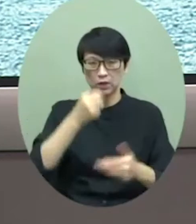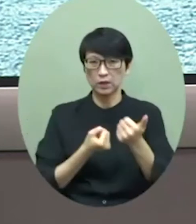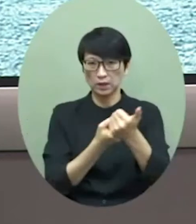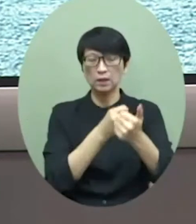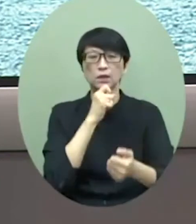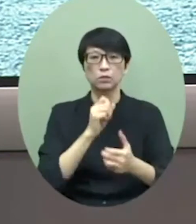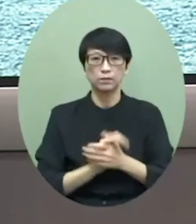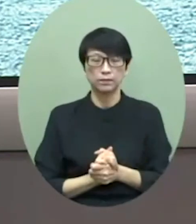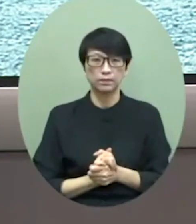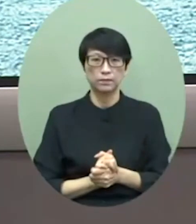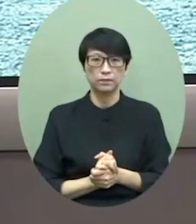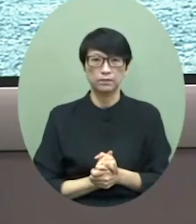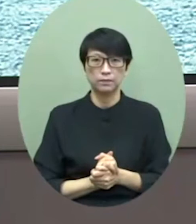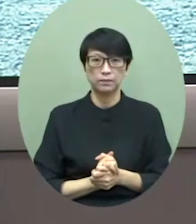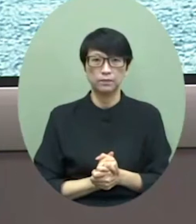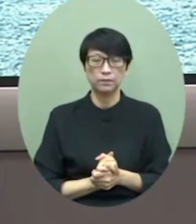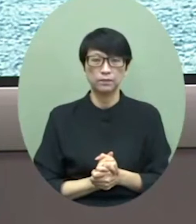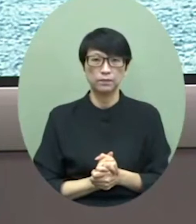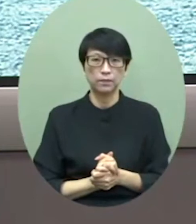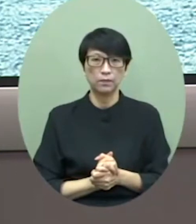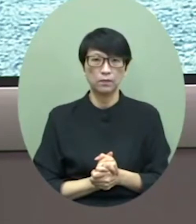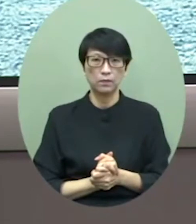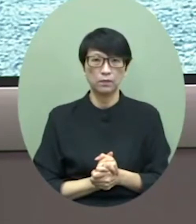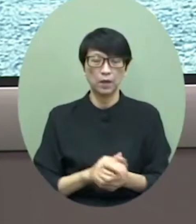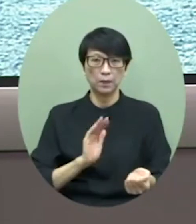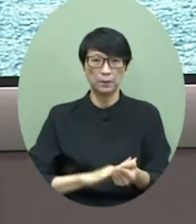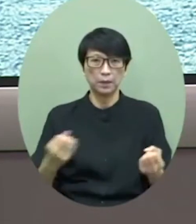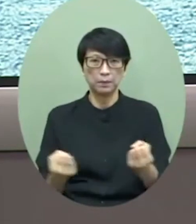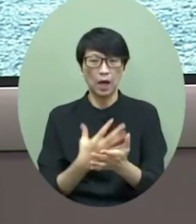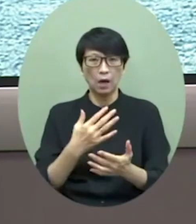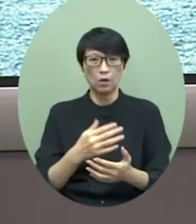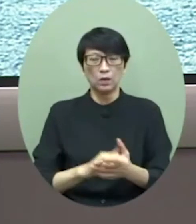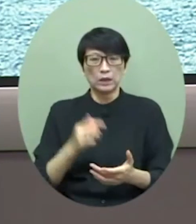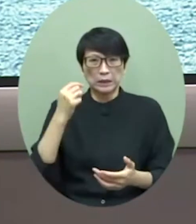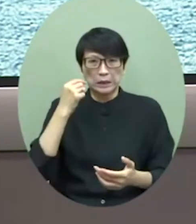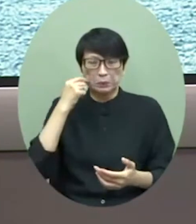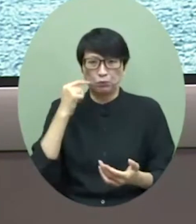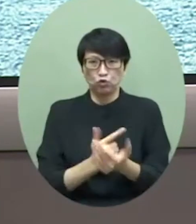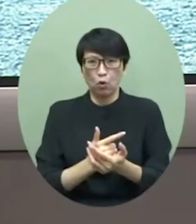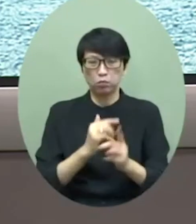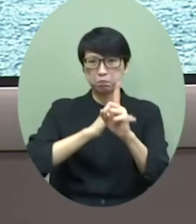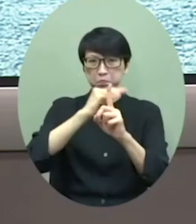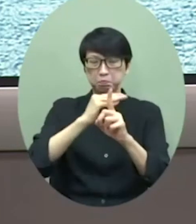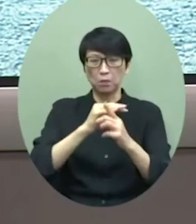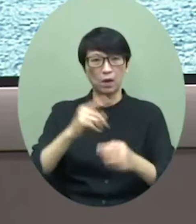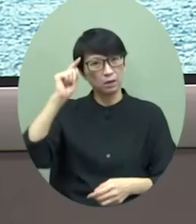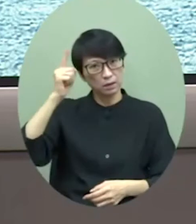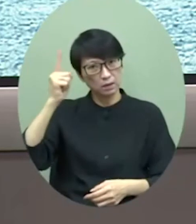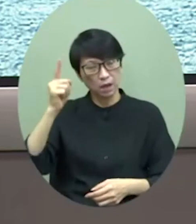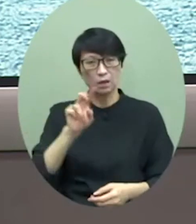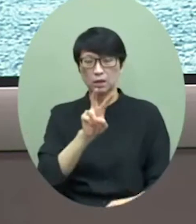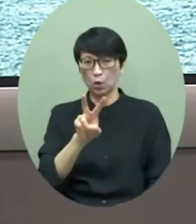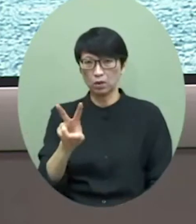for Justice will give you some details later. And finally, we have the support of the Central People's Government in making this decision. Now, how